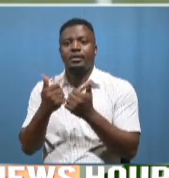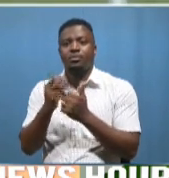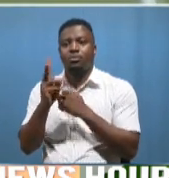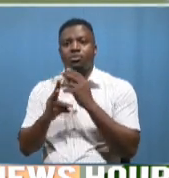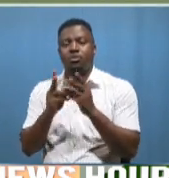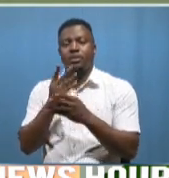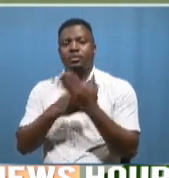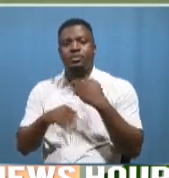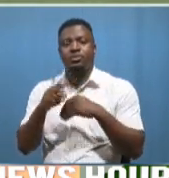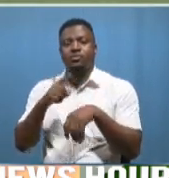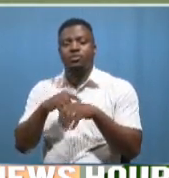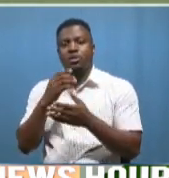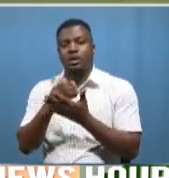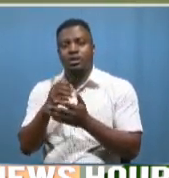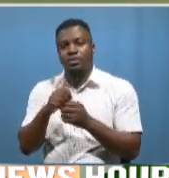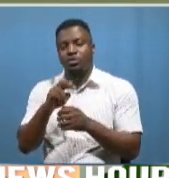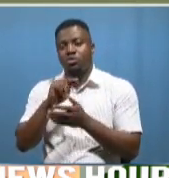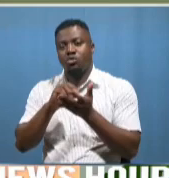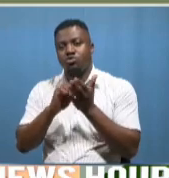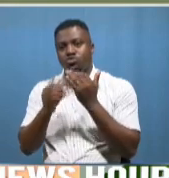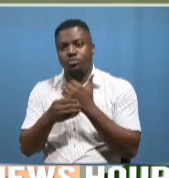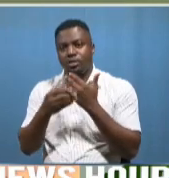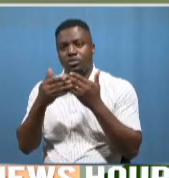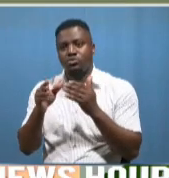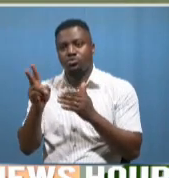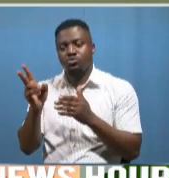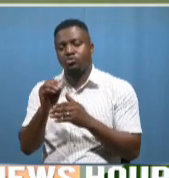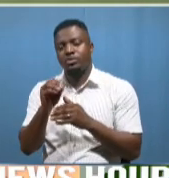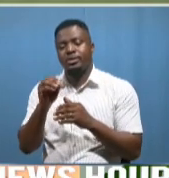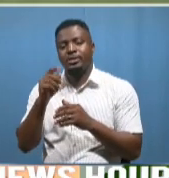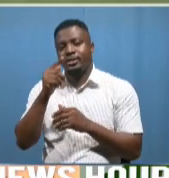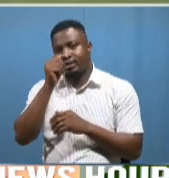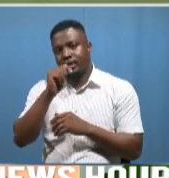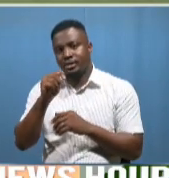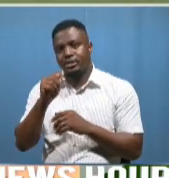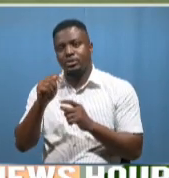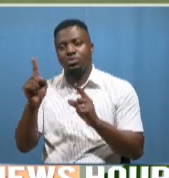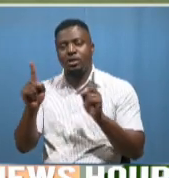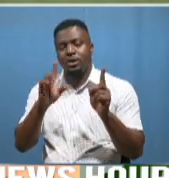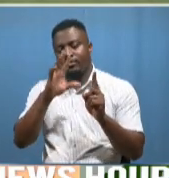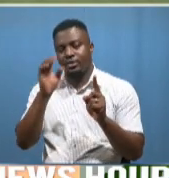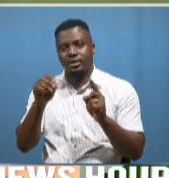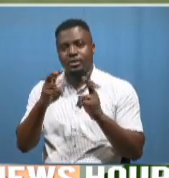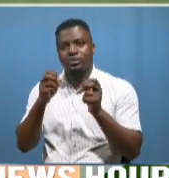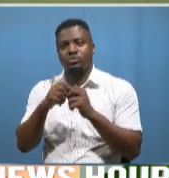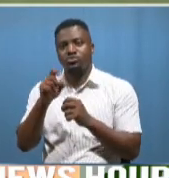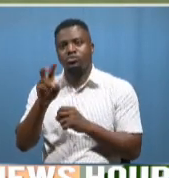World Amputee Football Cup in Istanbul in October, losing to host Turkey. Tanzania won the Africa title in